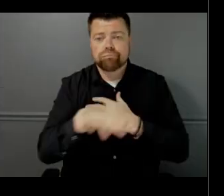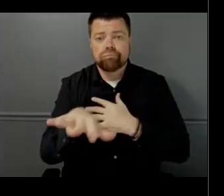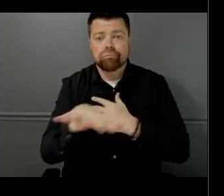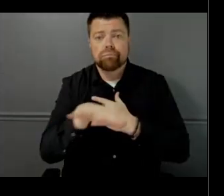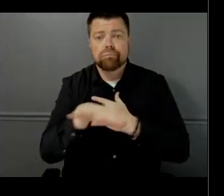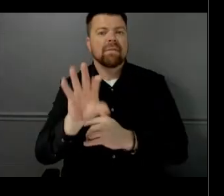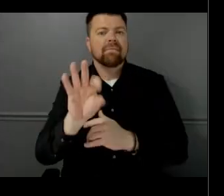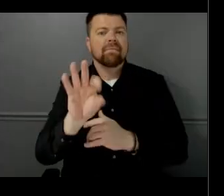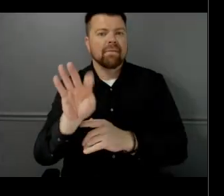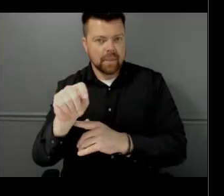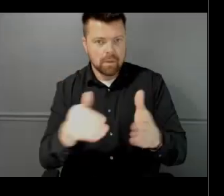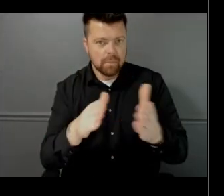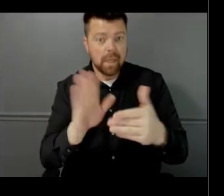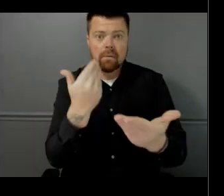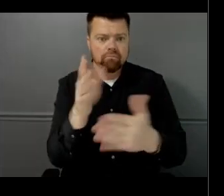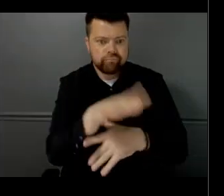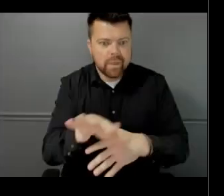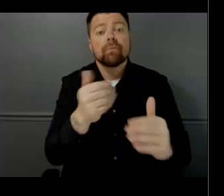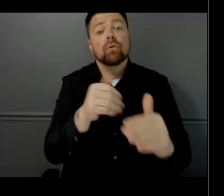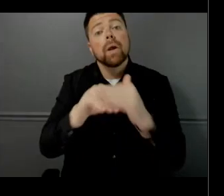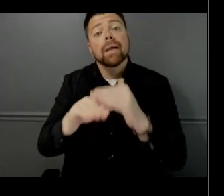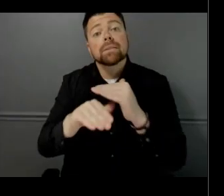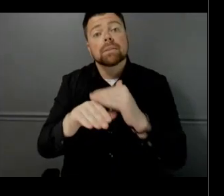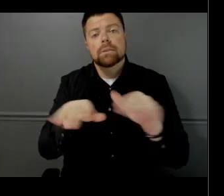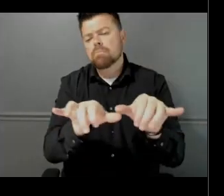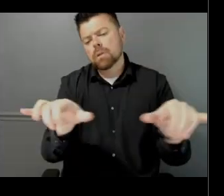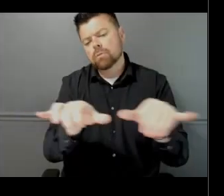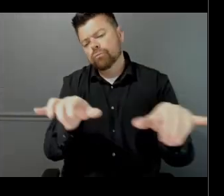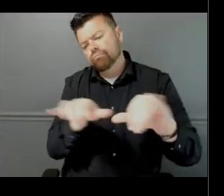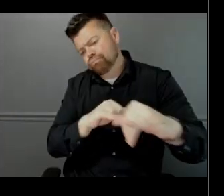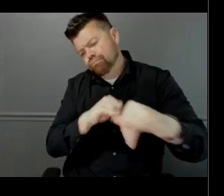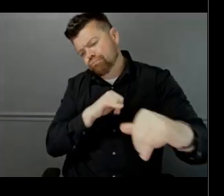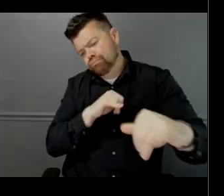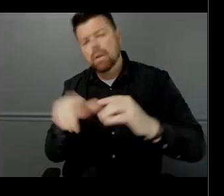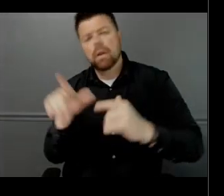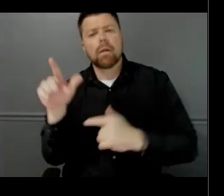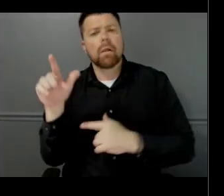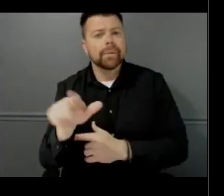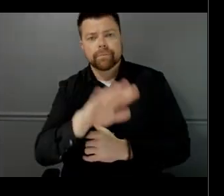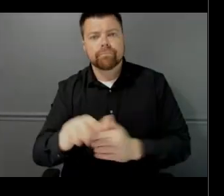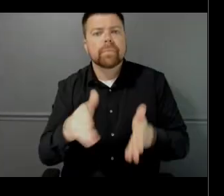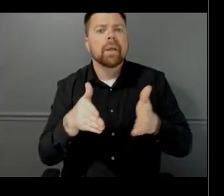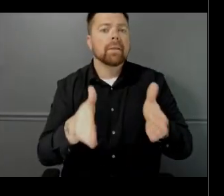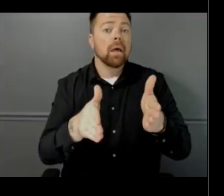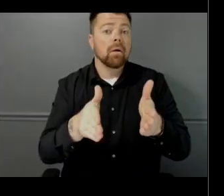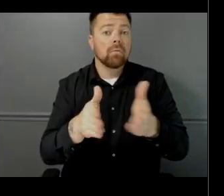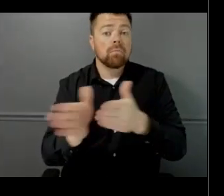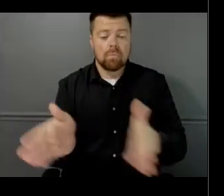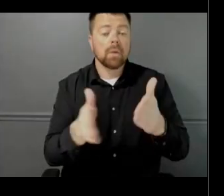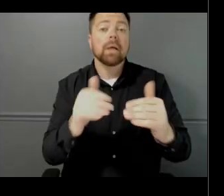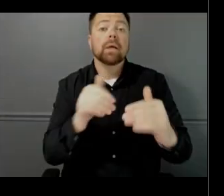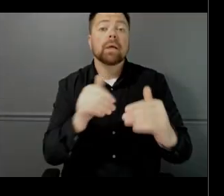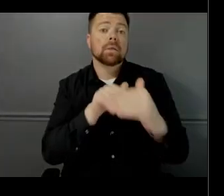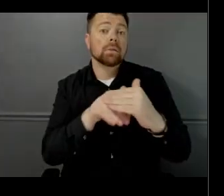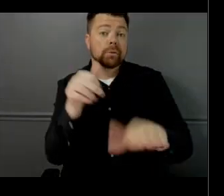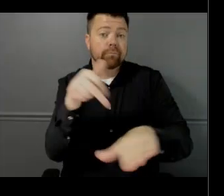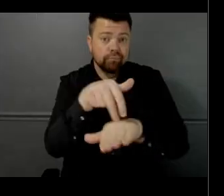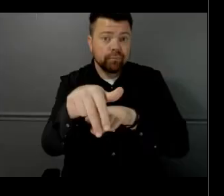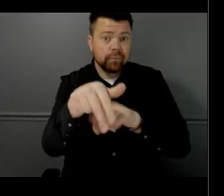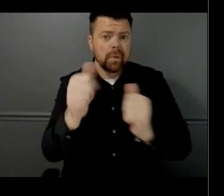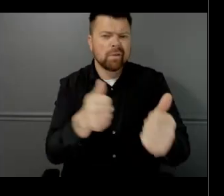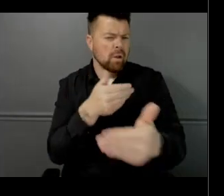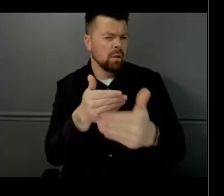the measurement must be made between the lowest allowed planned entrance and the